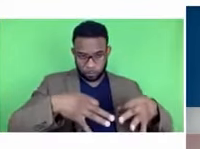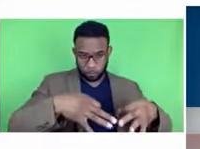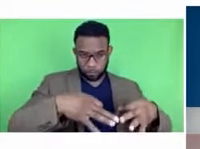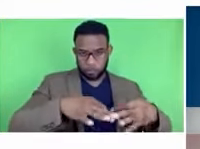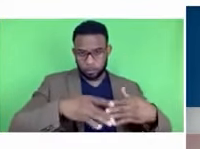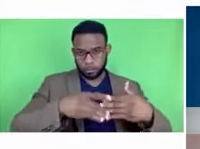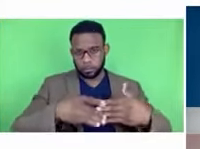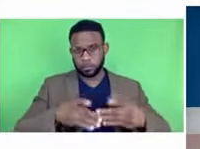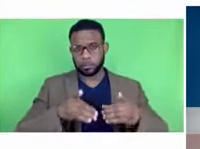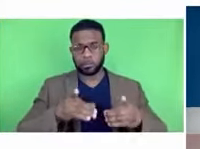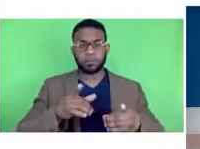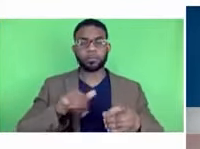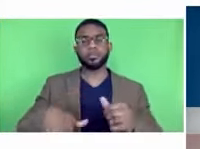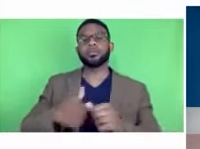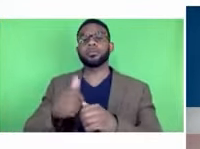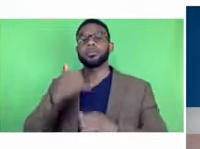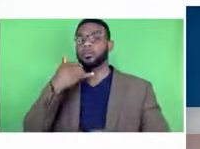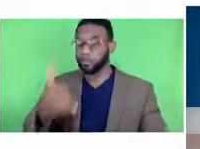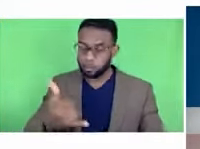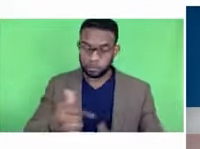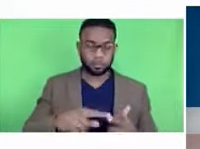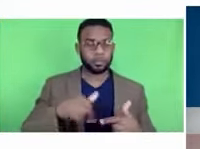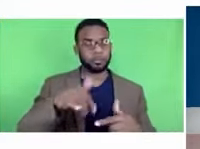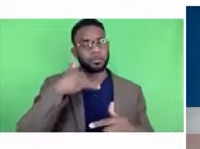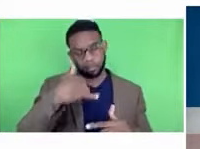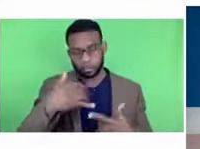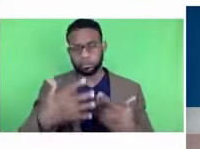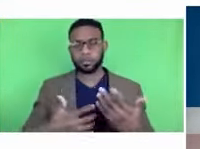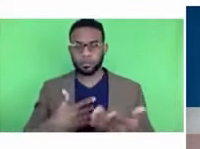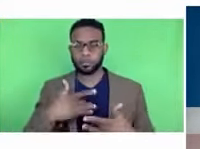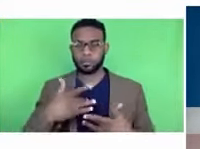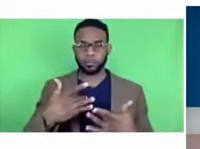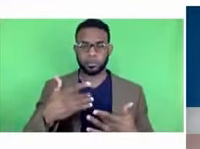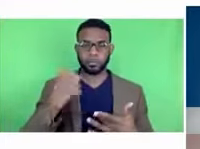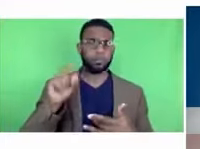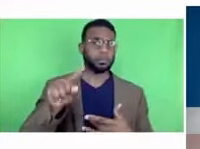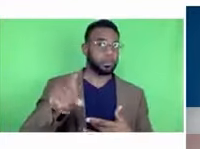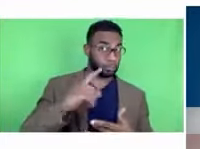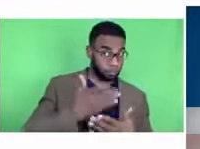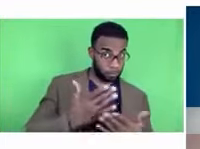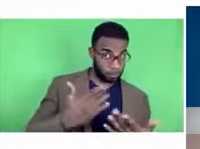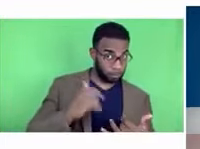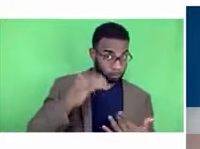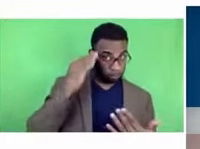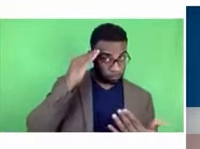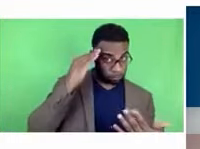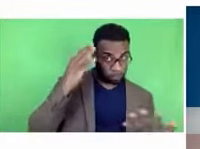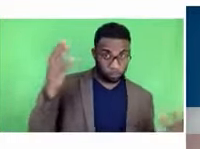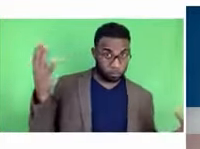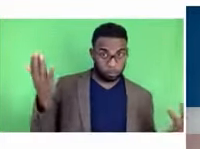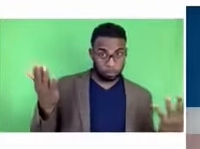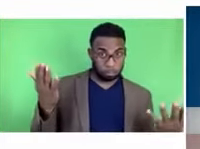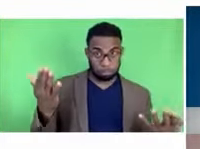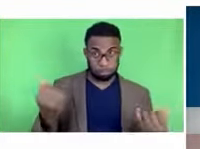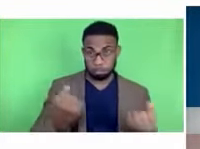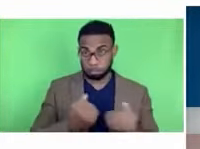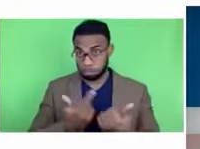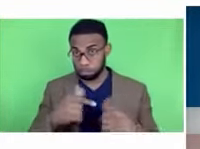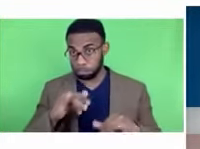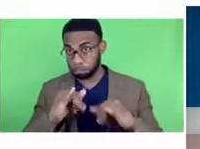We also follow up with a phone call. And during that call, you know, we typically will ask that question, is there anything that we should be aware of that may support you during the